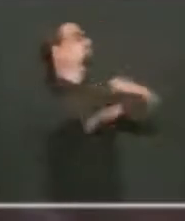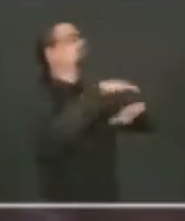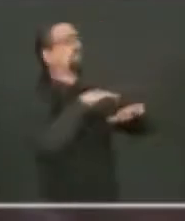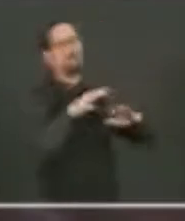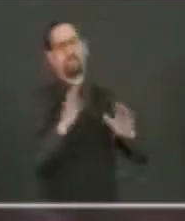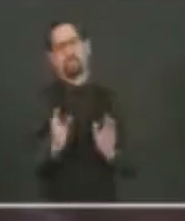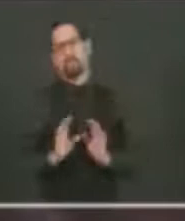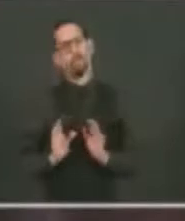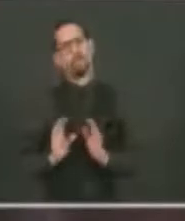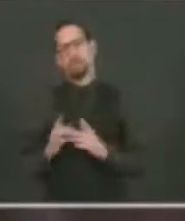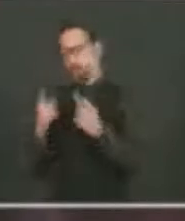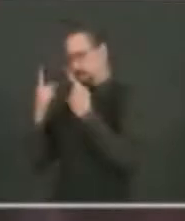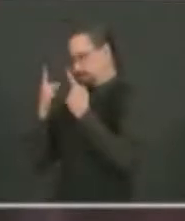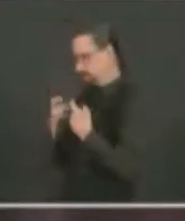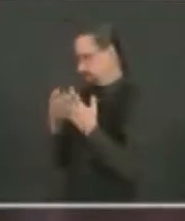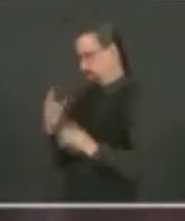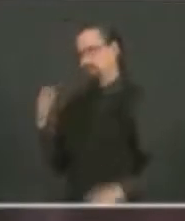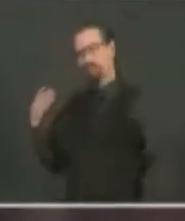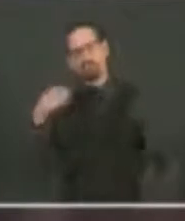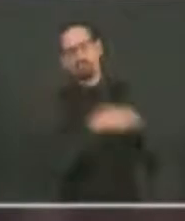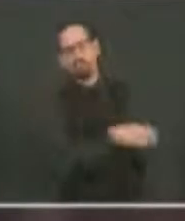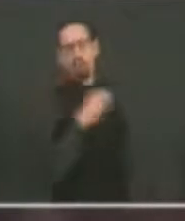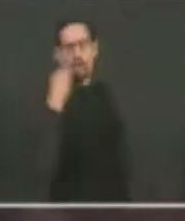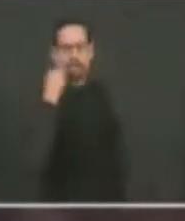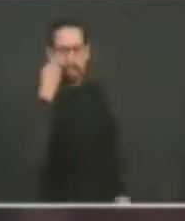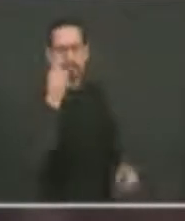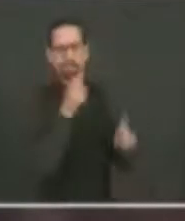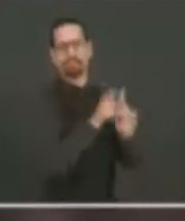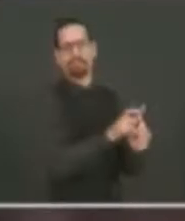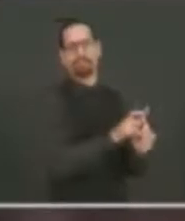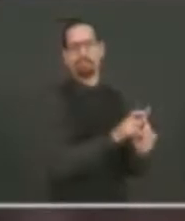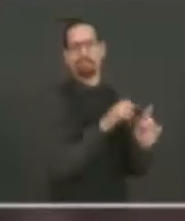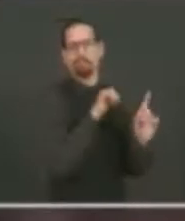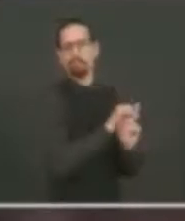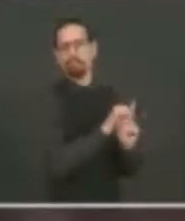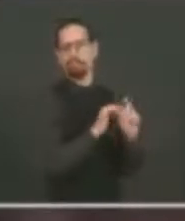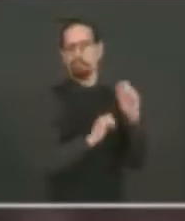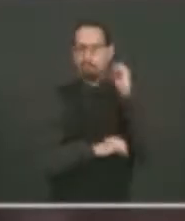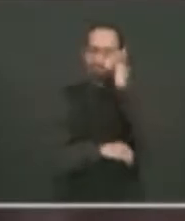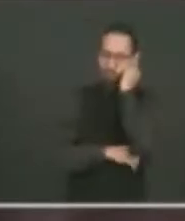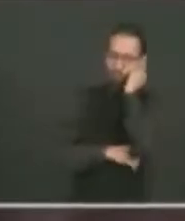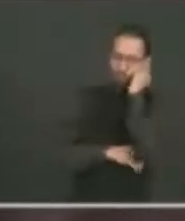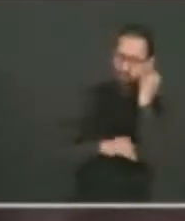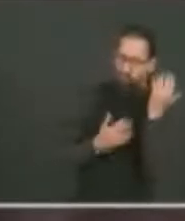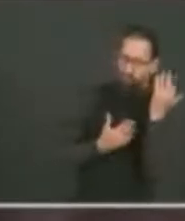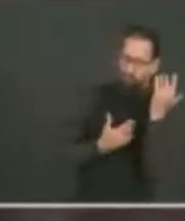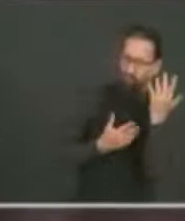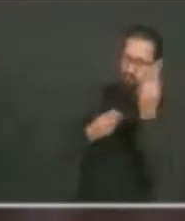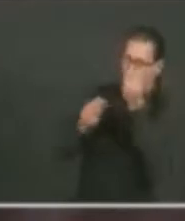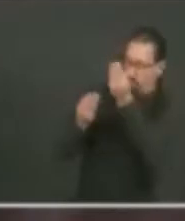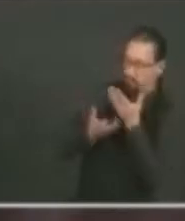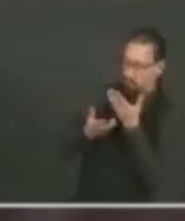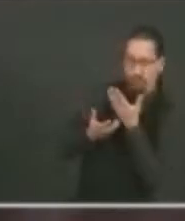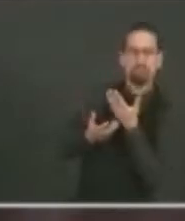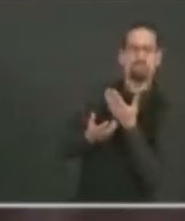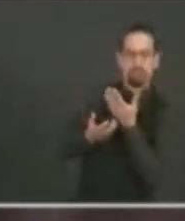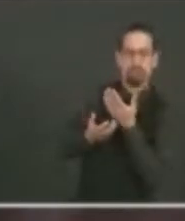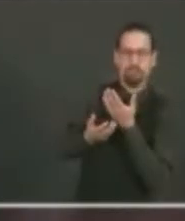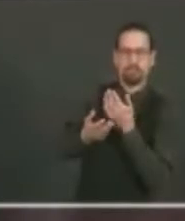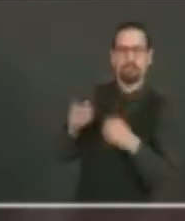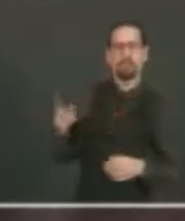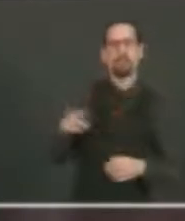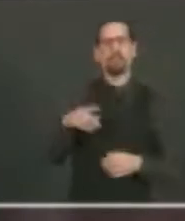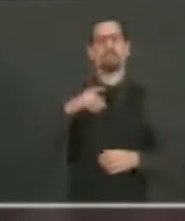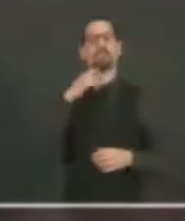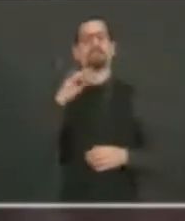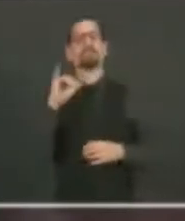the PCR test that has a 1 to 2 day turnaround is resulted as well, particularly if